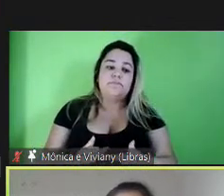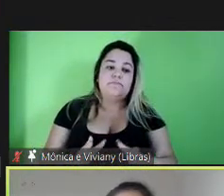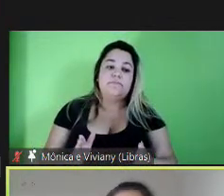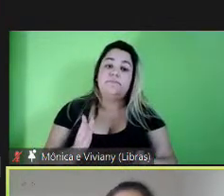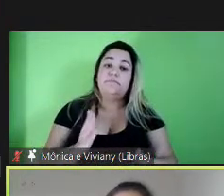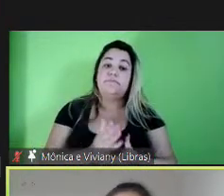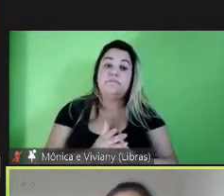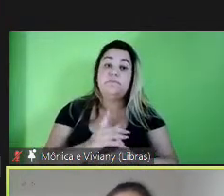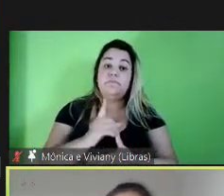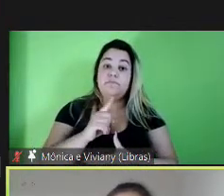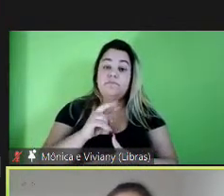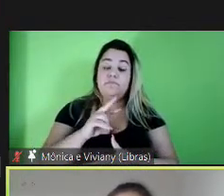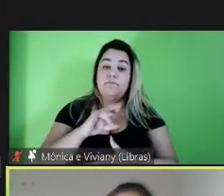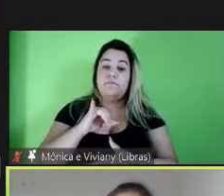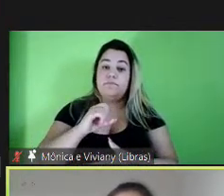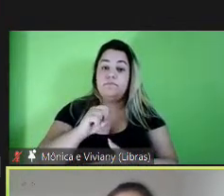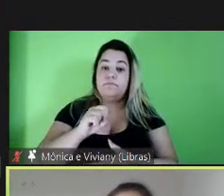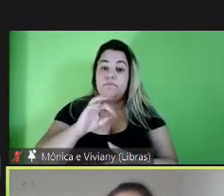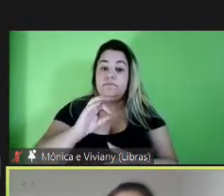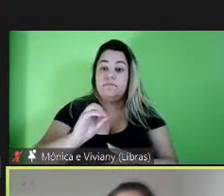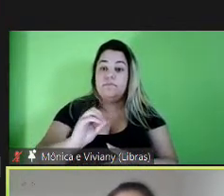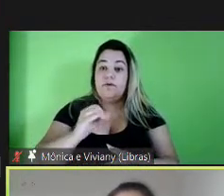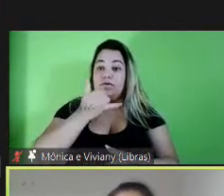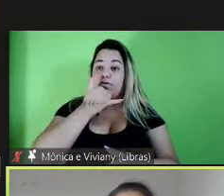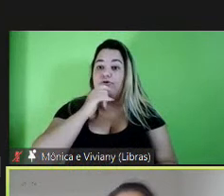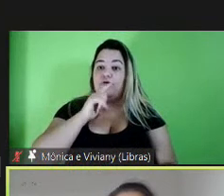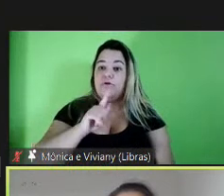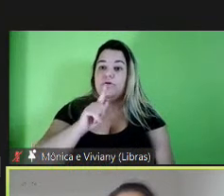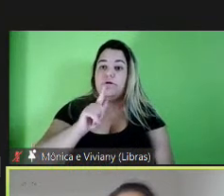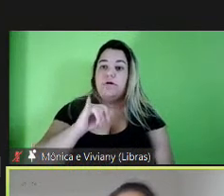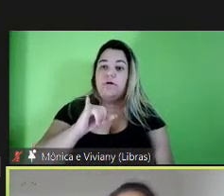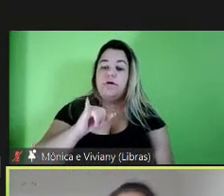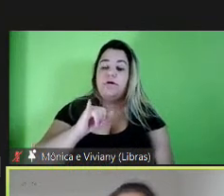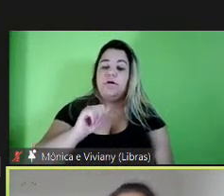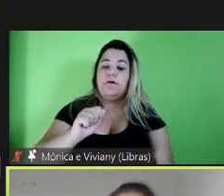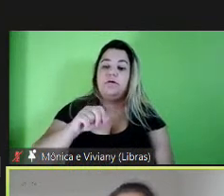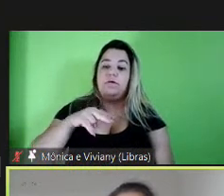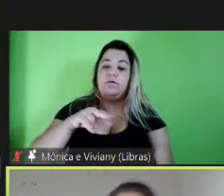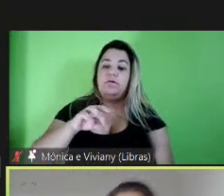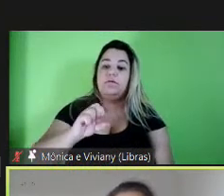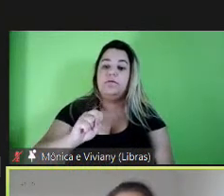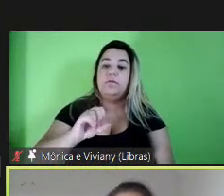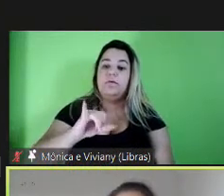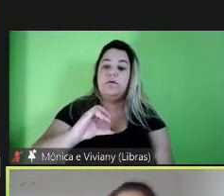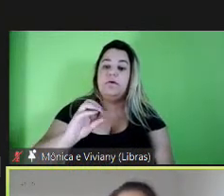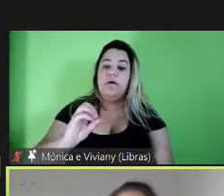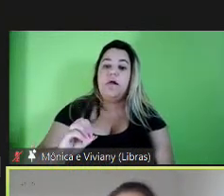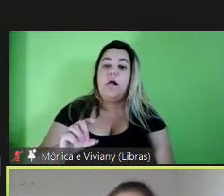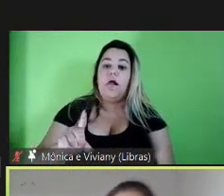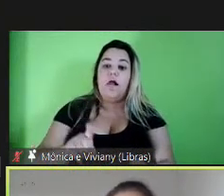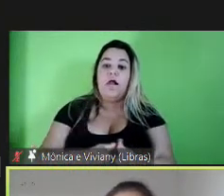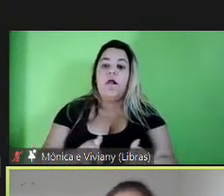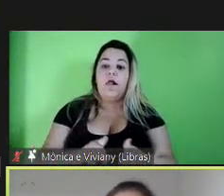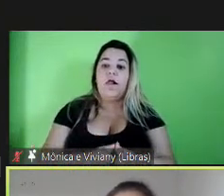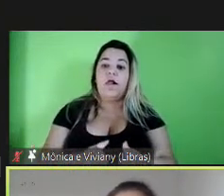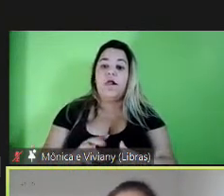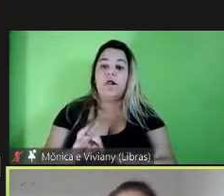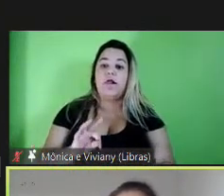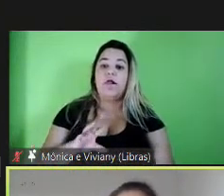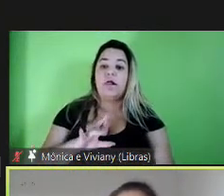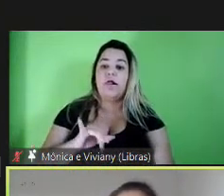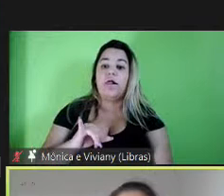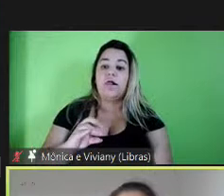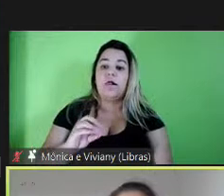process of the mapping, this diagnosis, is the multi-professional team. This team is formed by nutritionists. In my case of